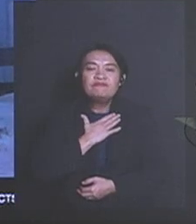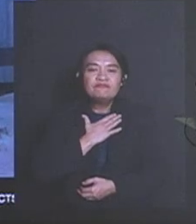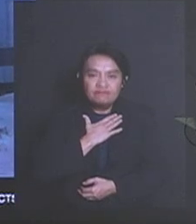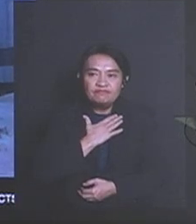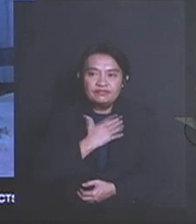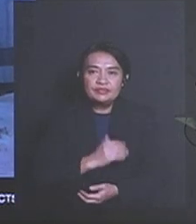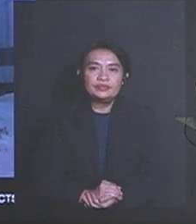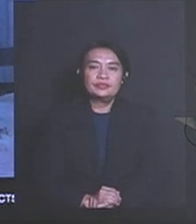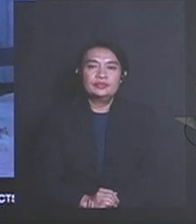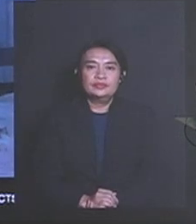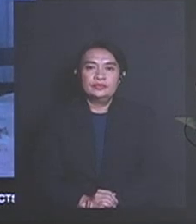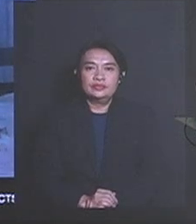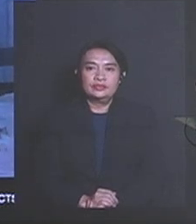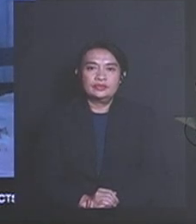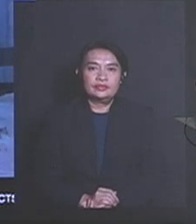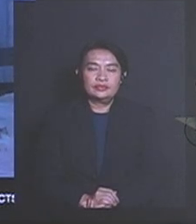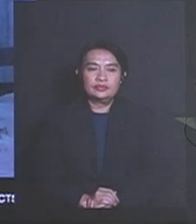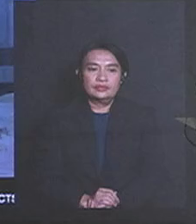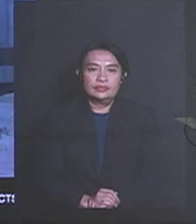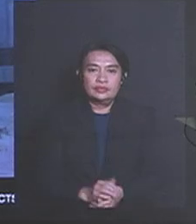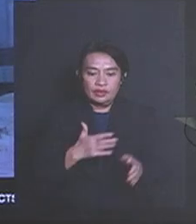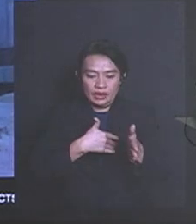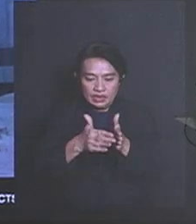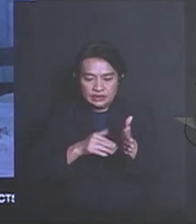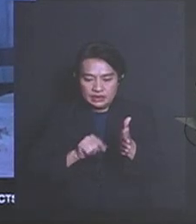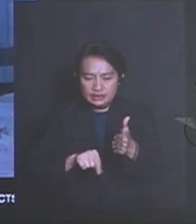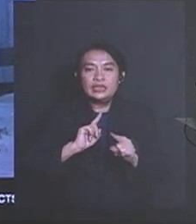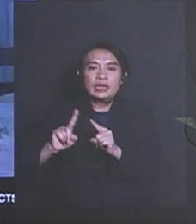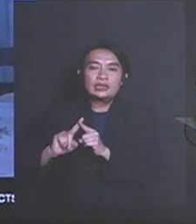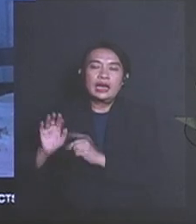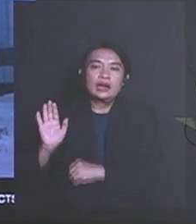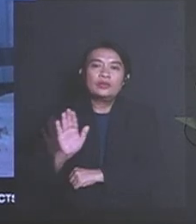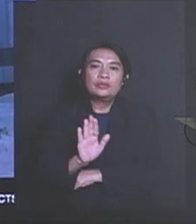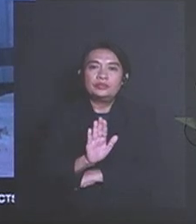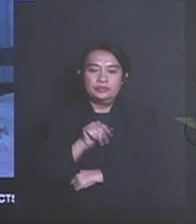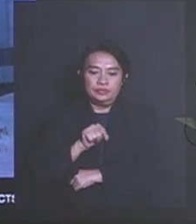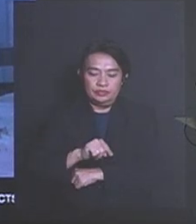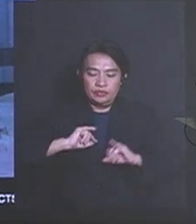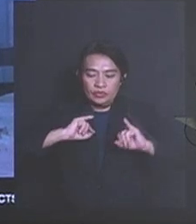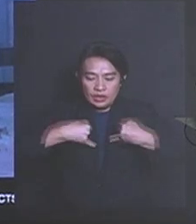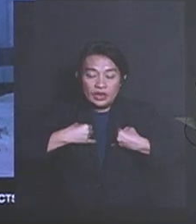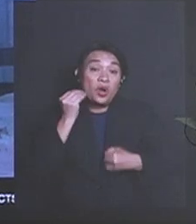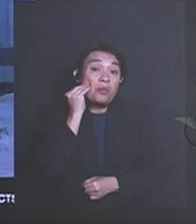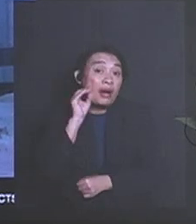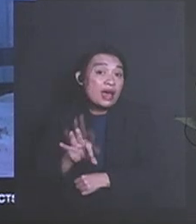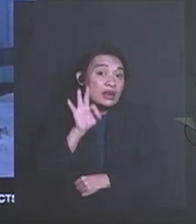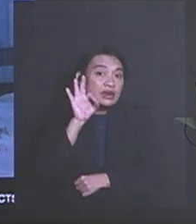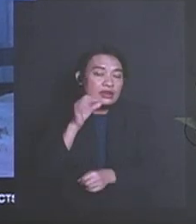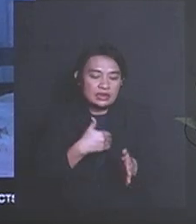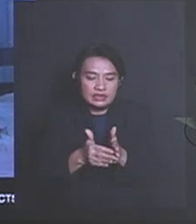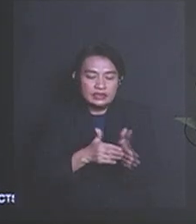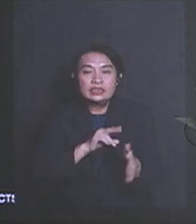The multicolor of house entrance chosen by the owners had successfully created a fresh ambience to the area.